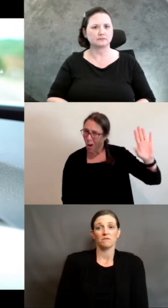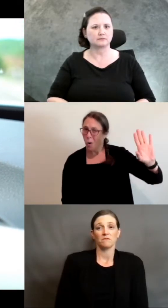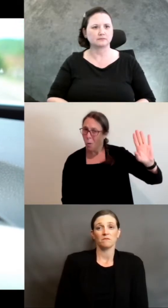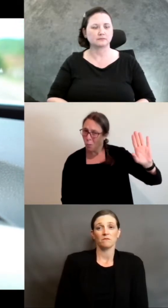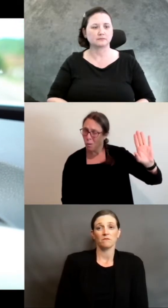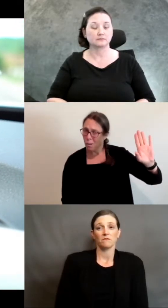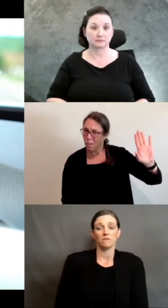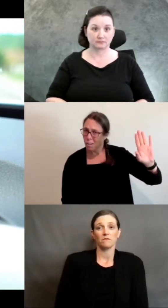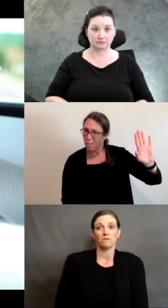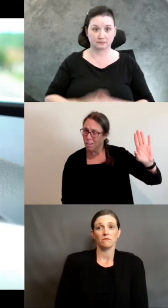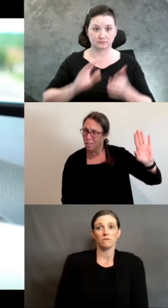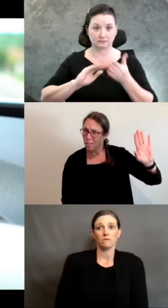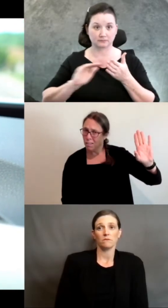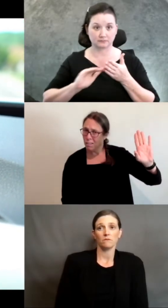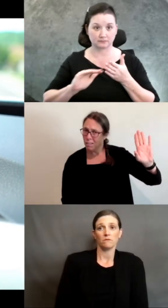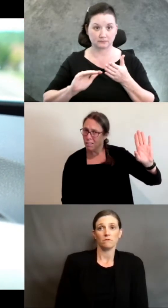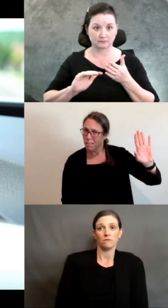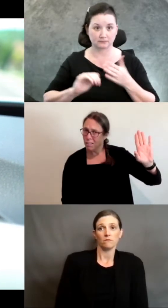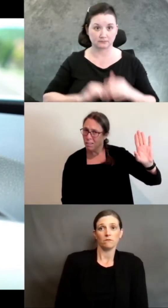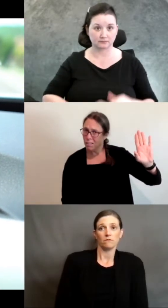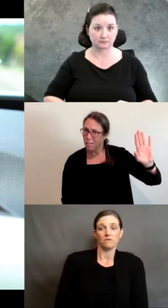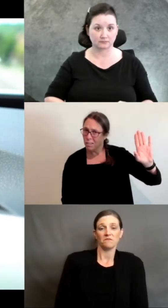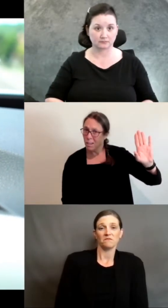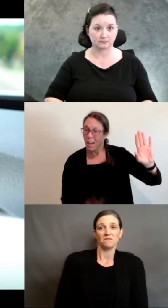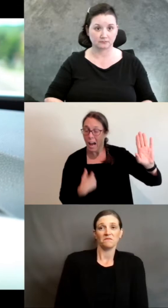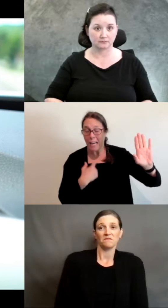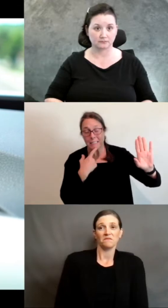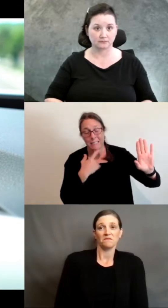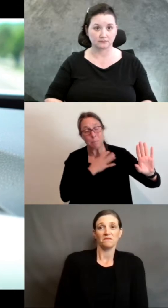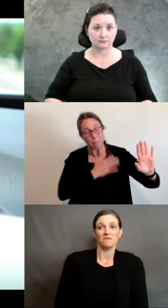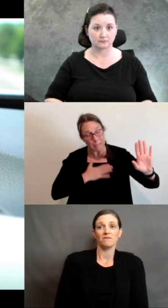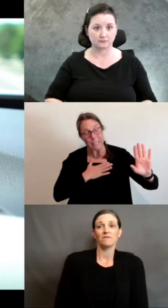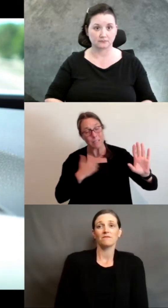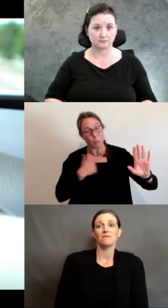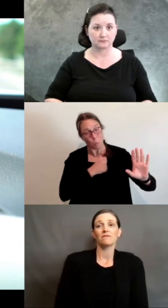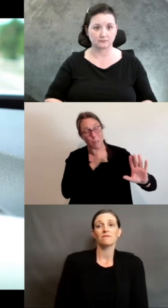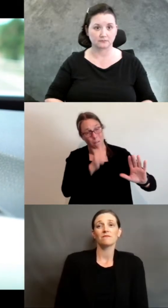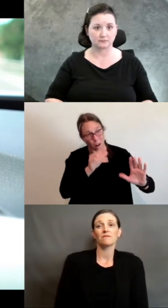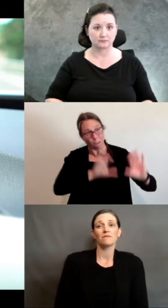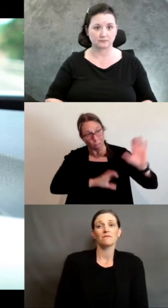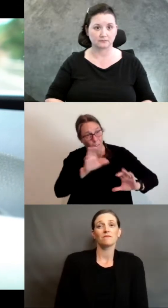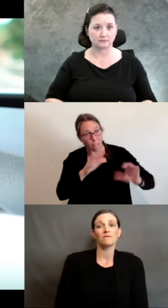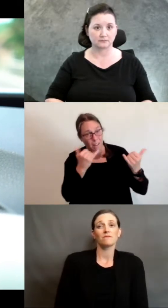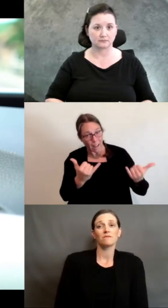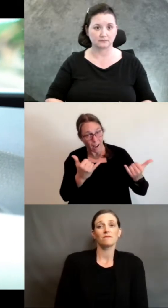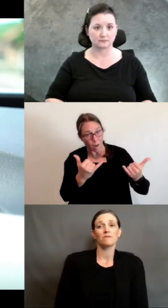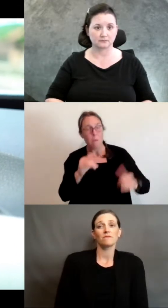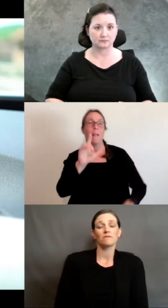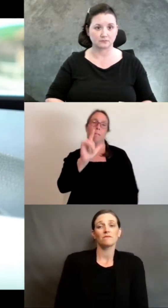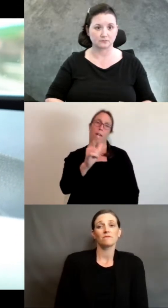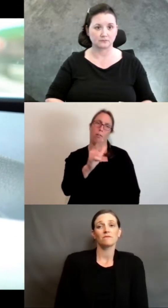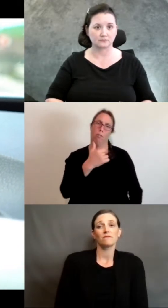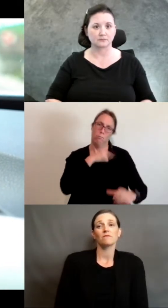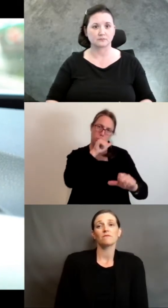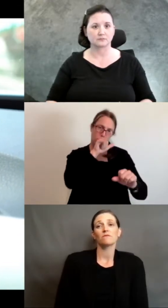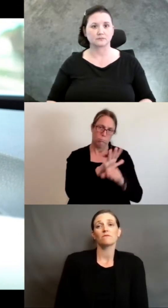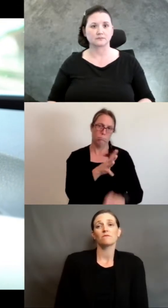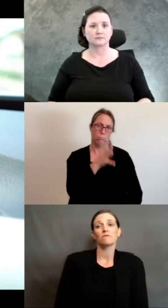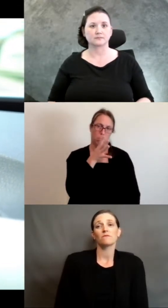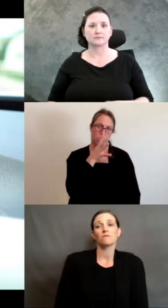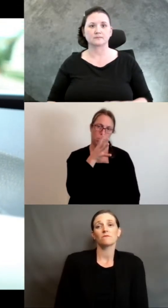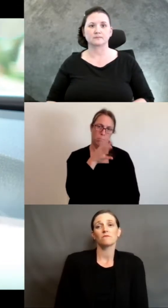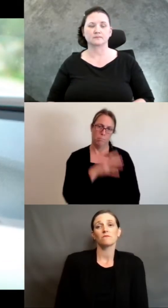Excuse me? I said, can we please not talk right now? Later, I promise, Mom.